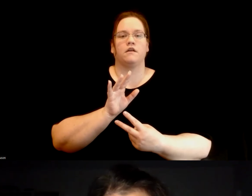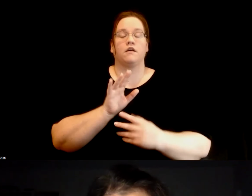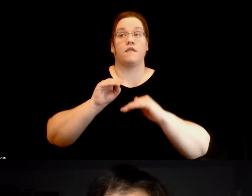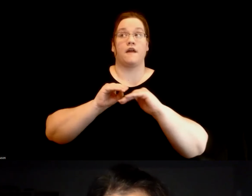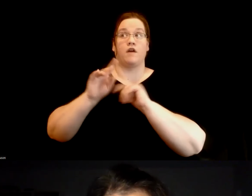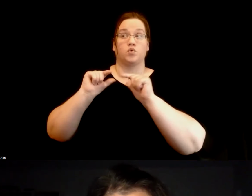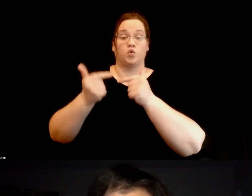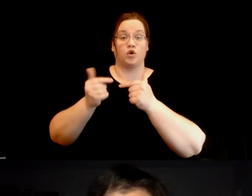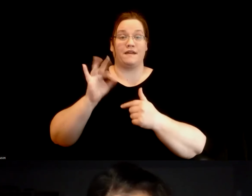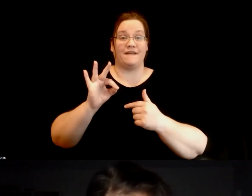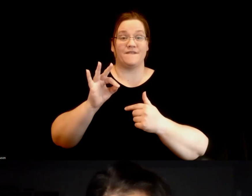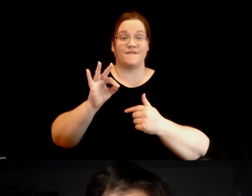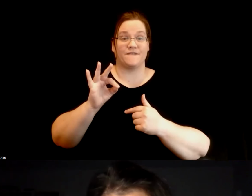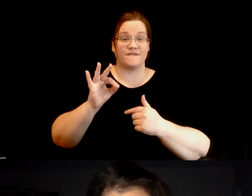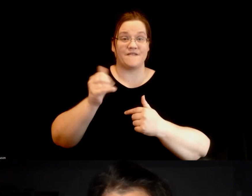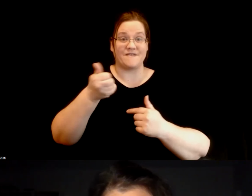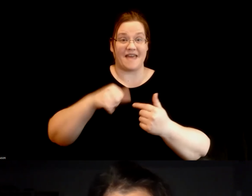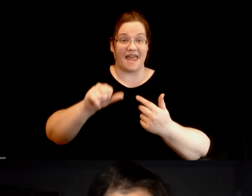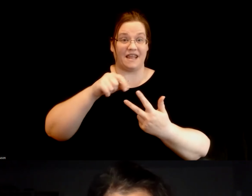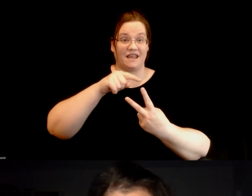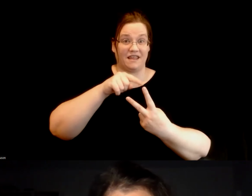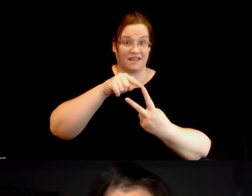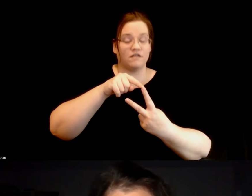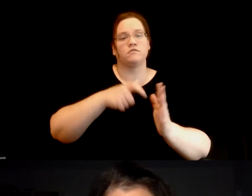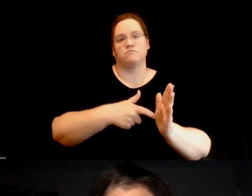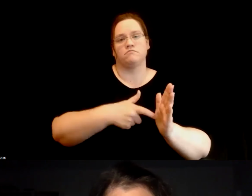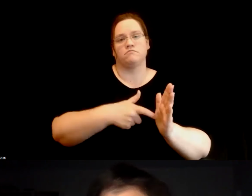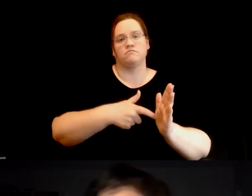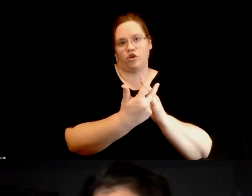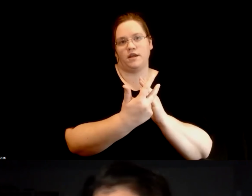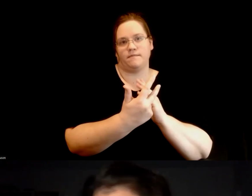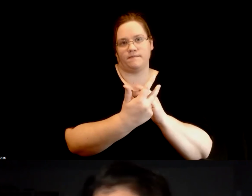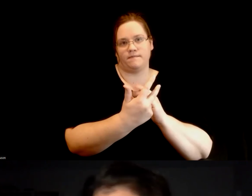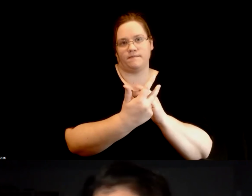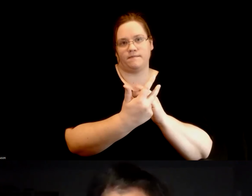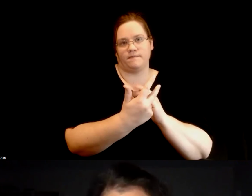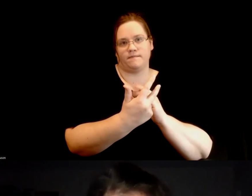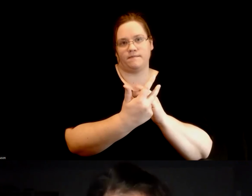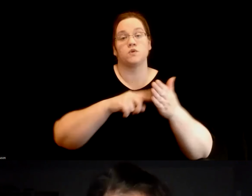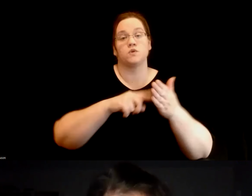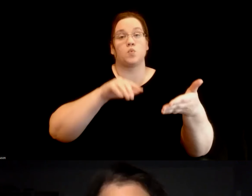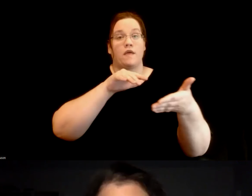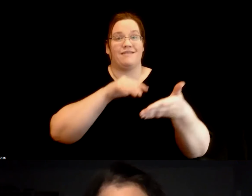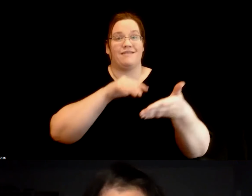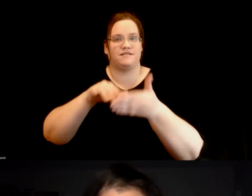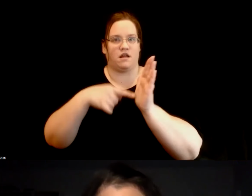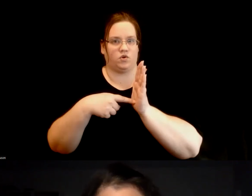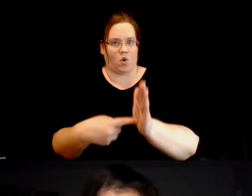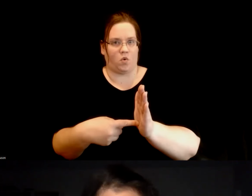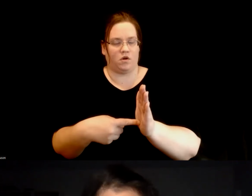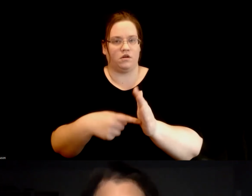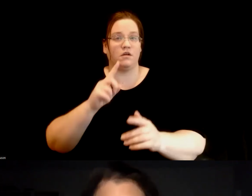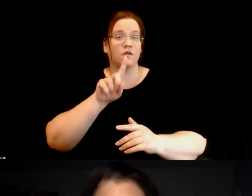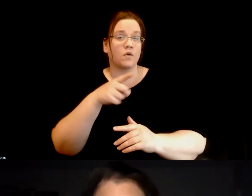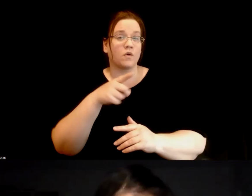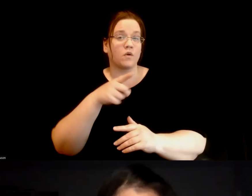if any of the shots are Pfizer, that you need 3. Because that's what the study showed. So the only way you